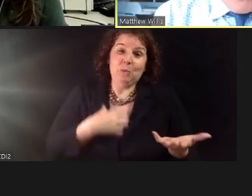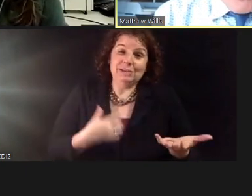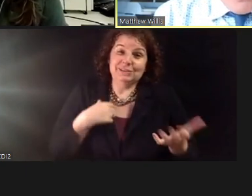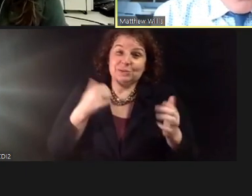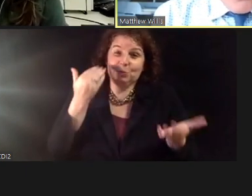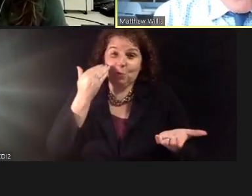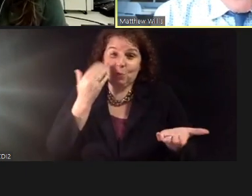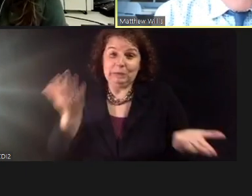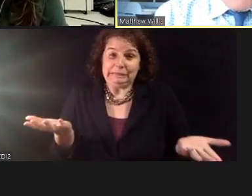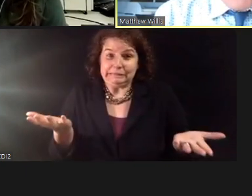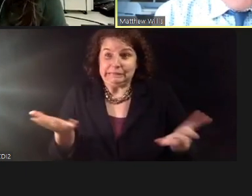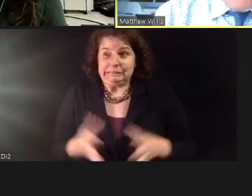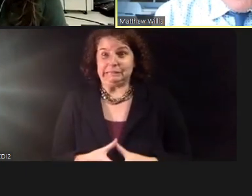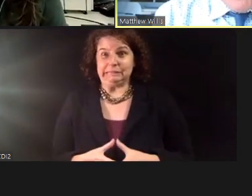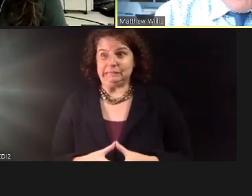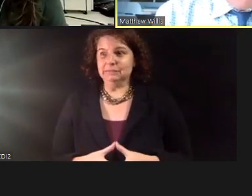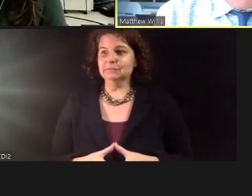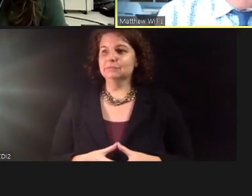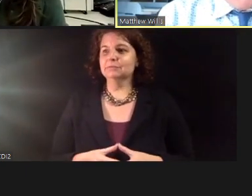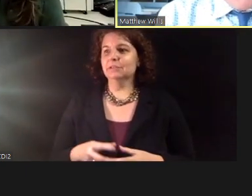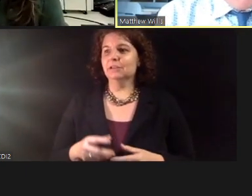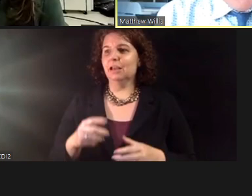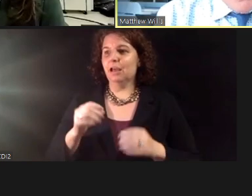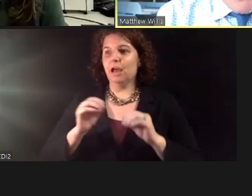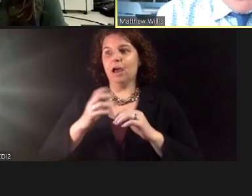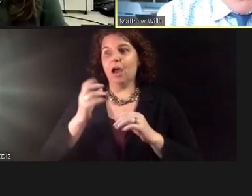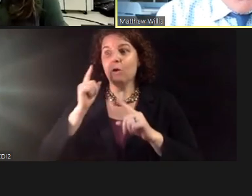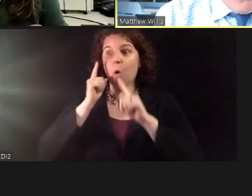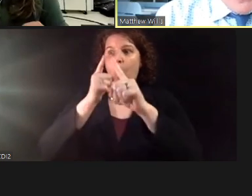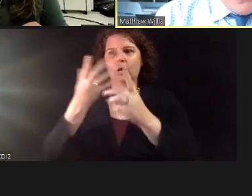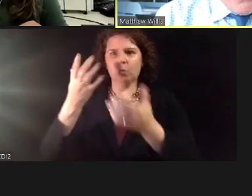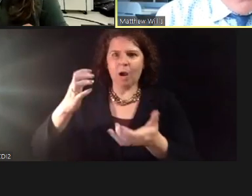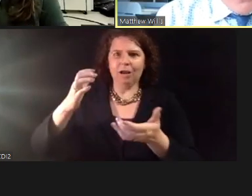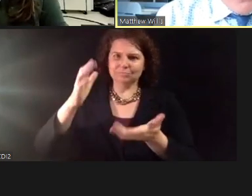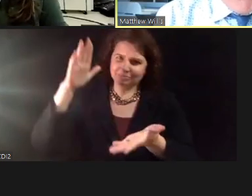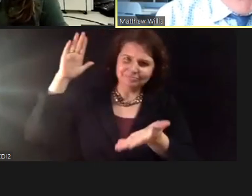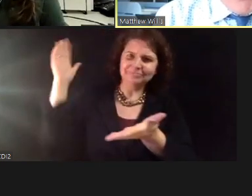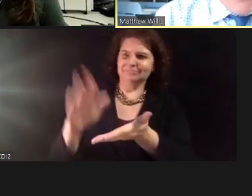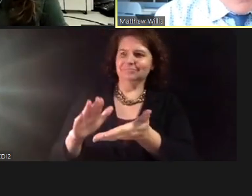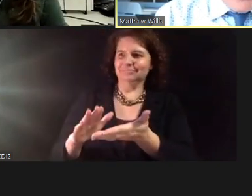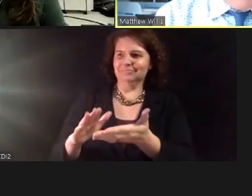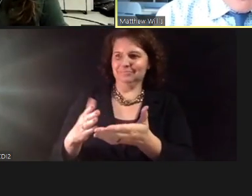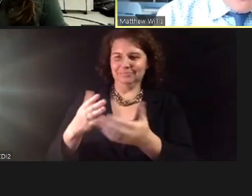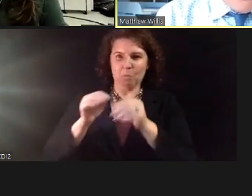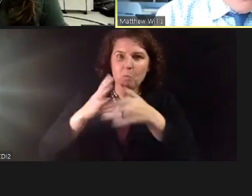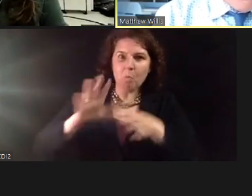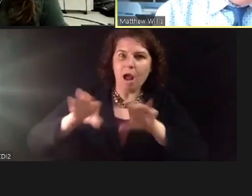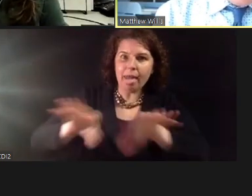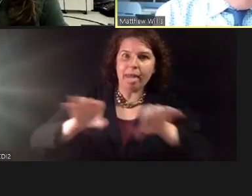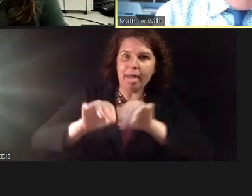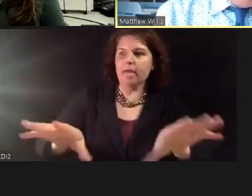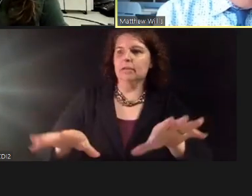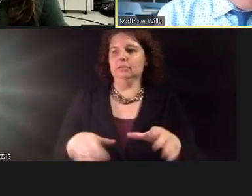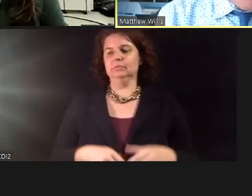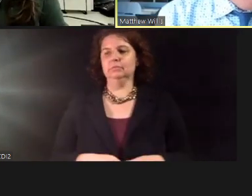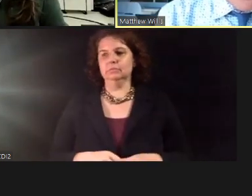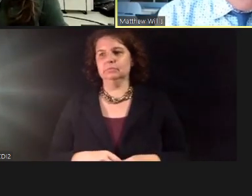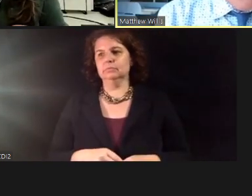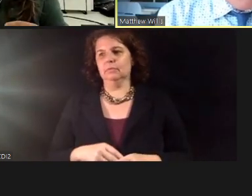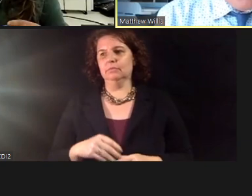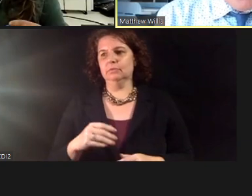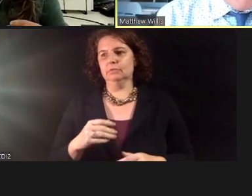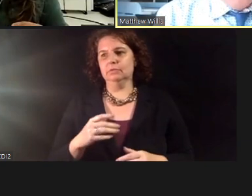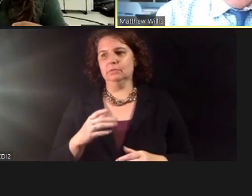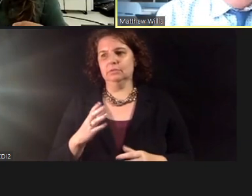I mean, that's our goal is obviously to reduce transmission in Marin County so that we can be off the monitoring list and so that we're better protected